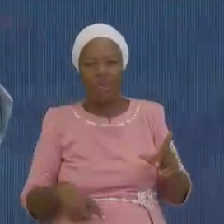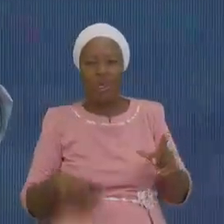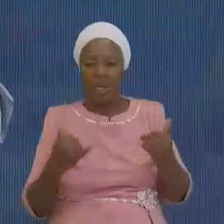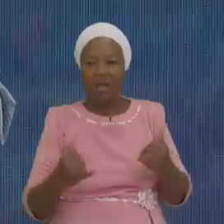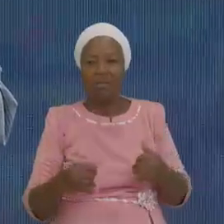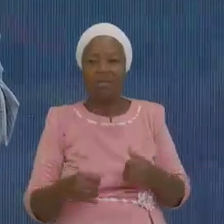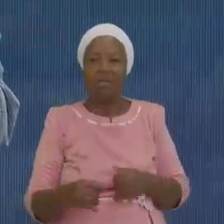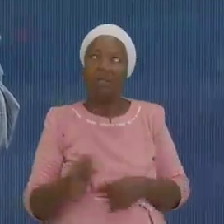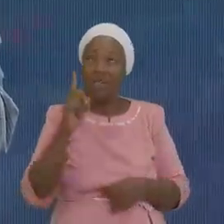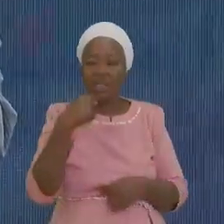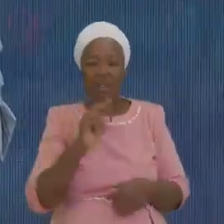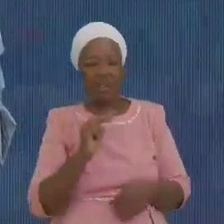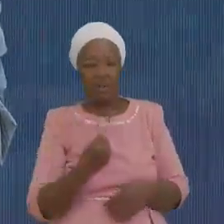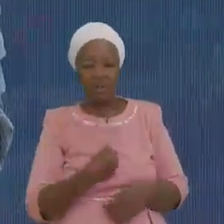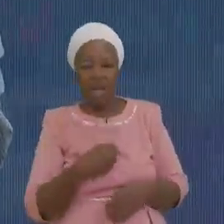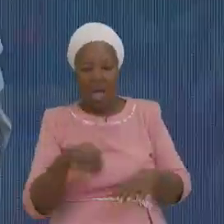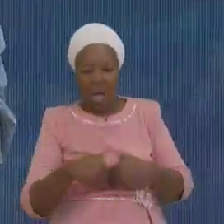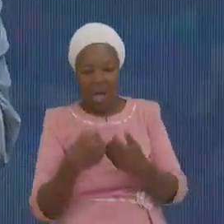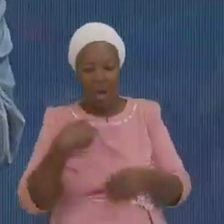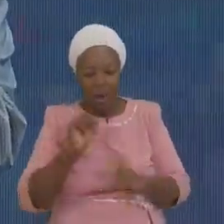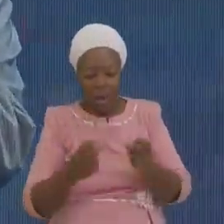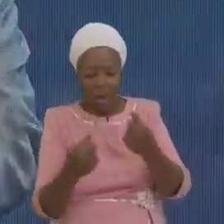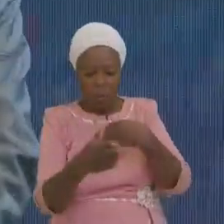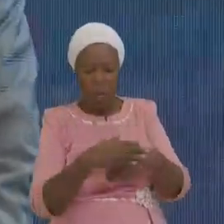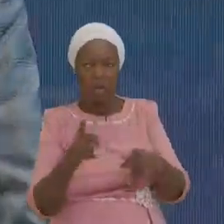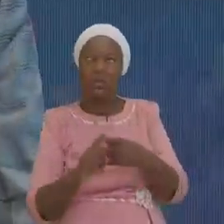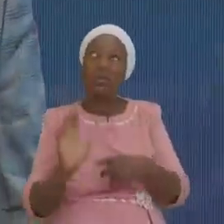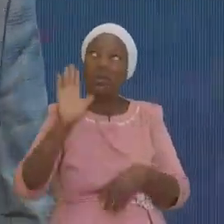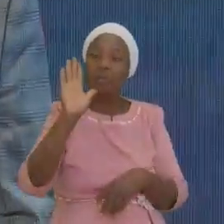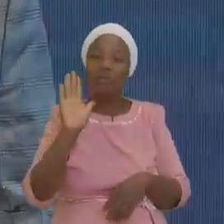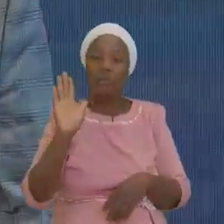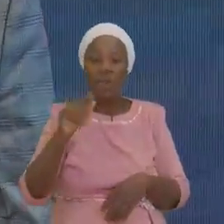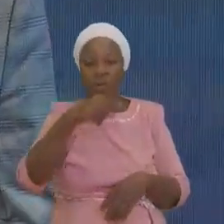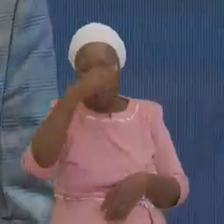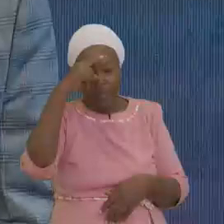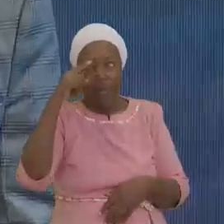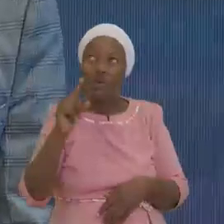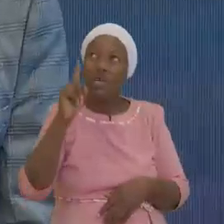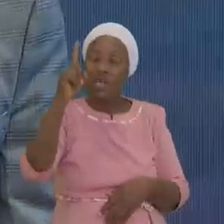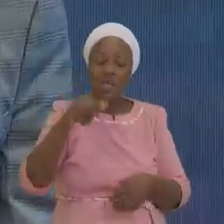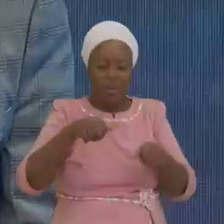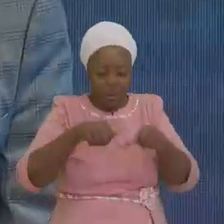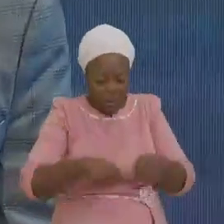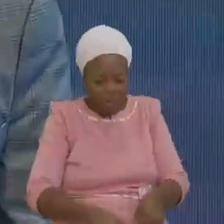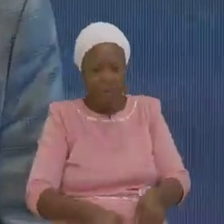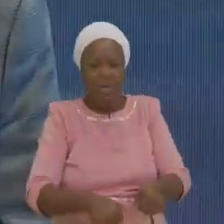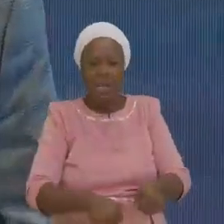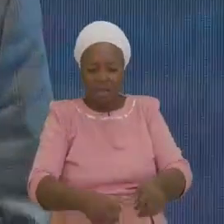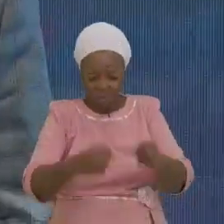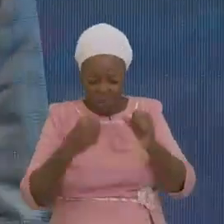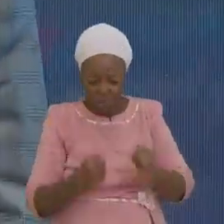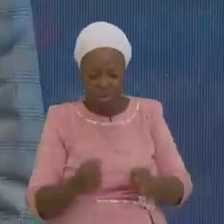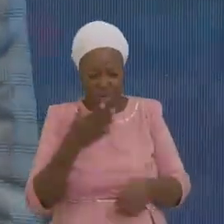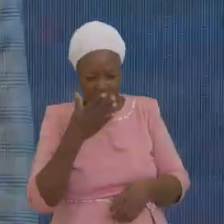us how we can come back to him, because he remains steadfast and stable